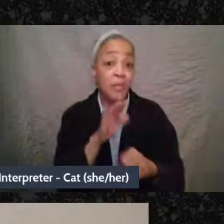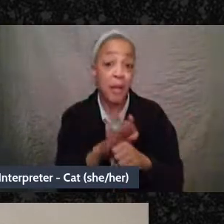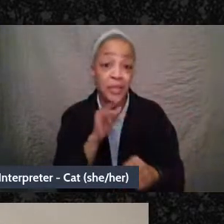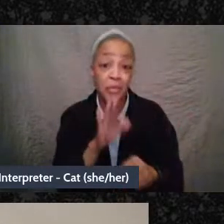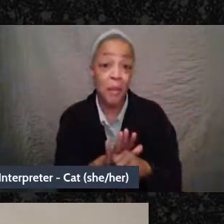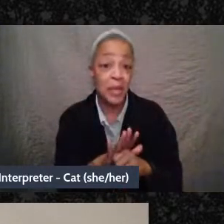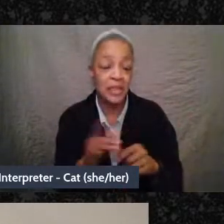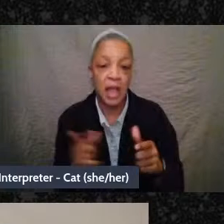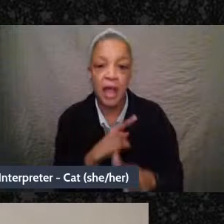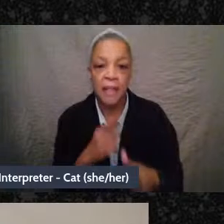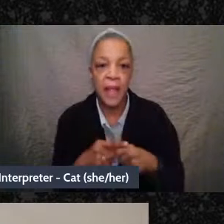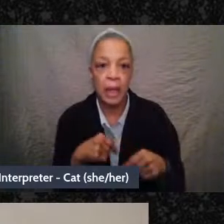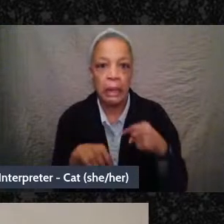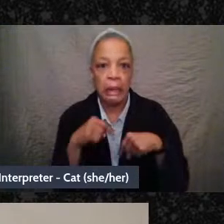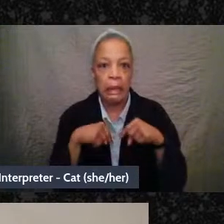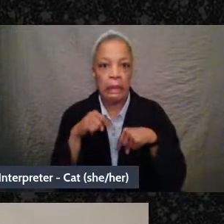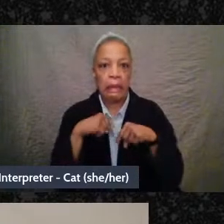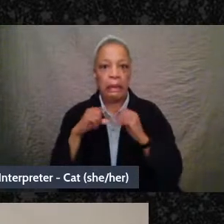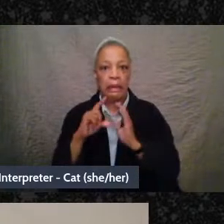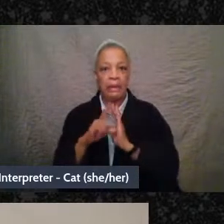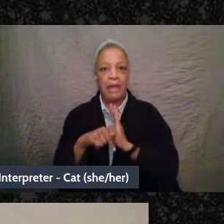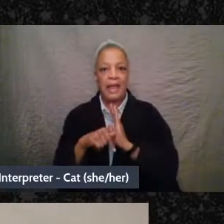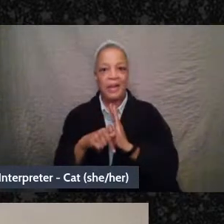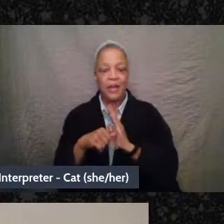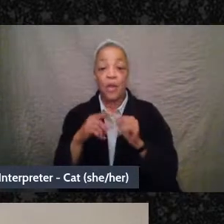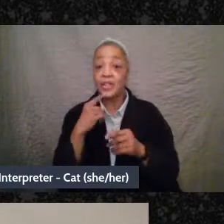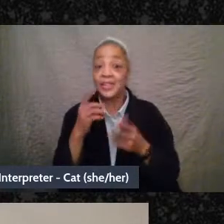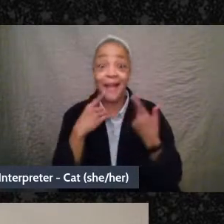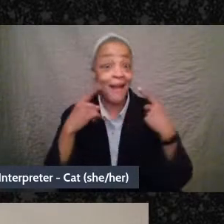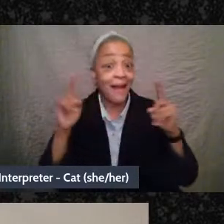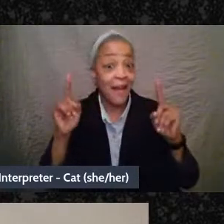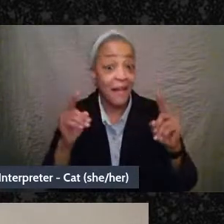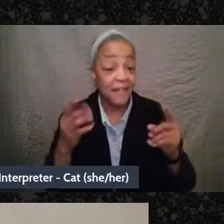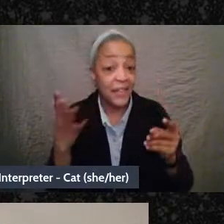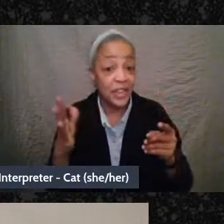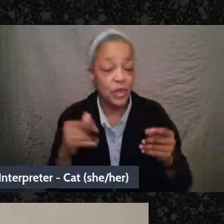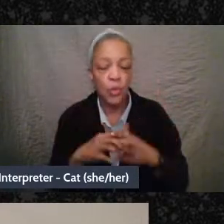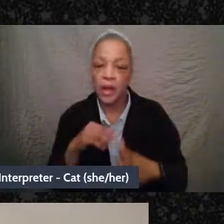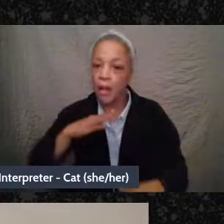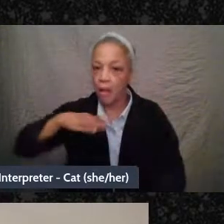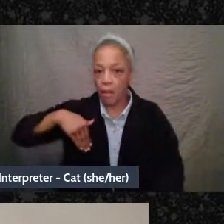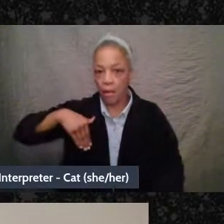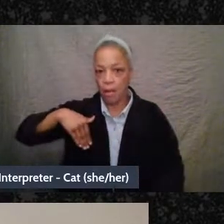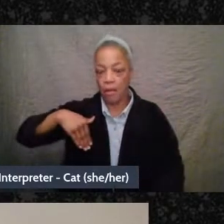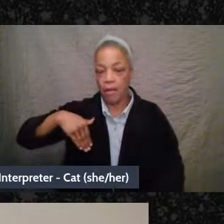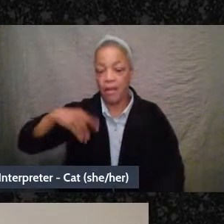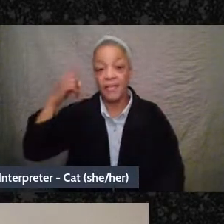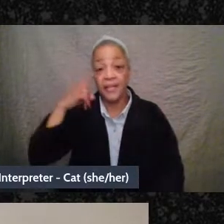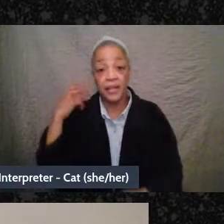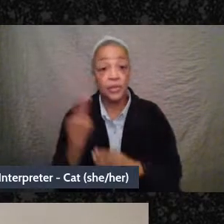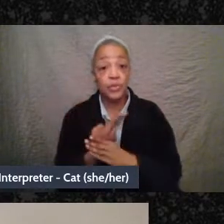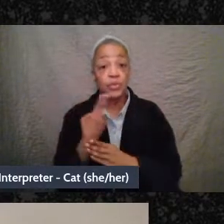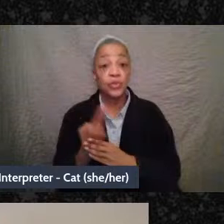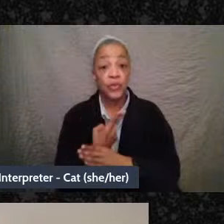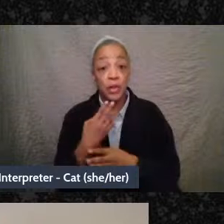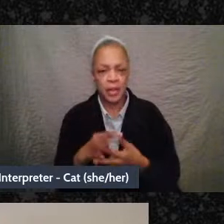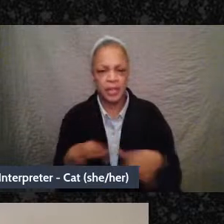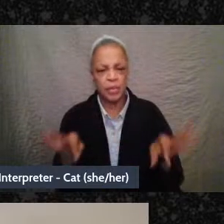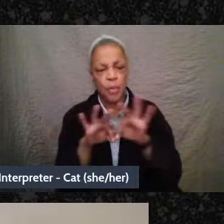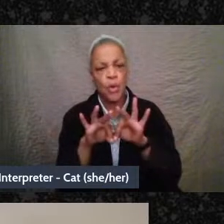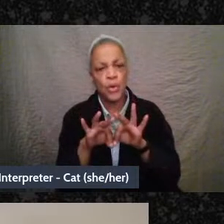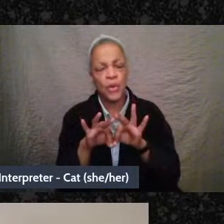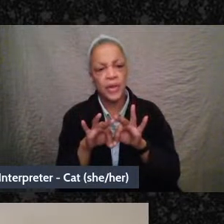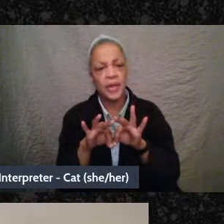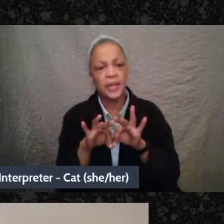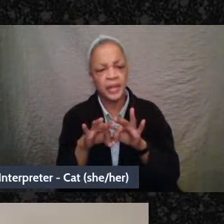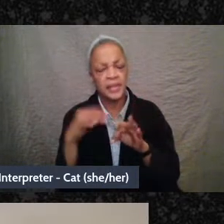back or say that they're accomplished when they're not. I just think it's so useful to remember. I feel like there's something